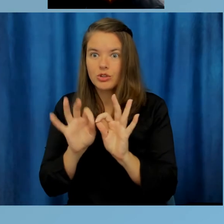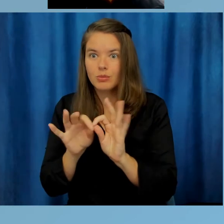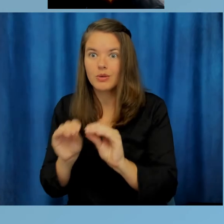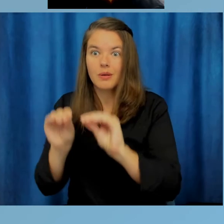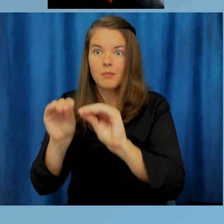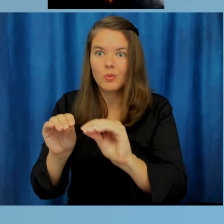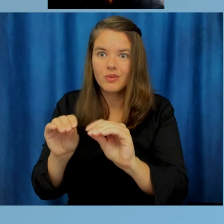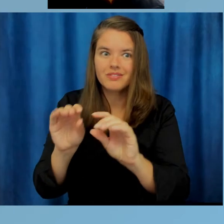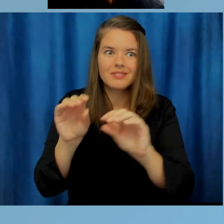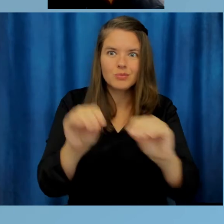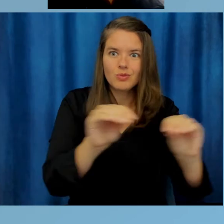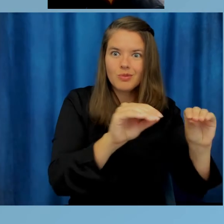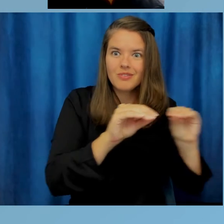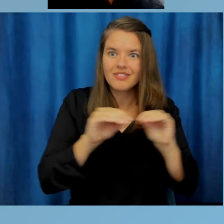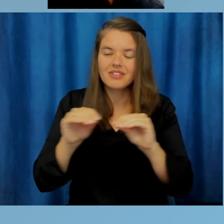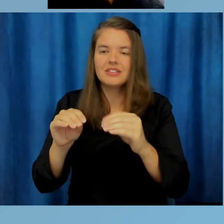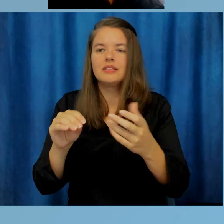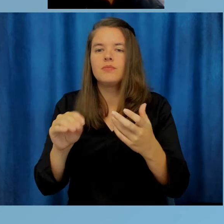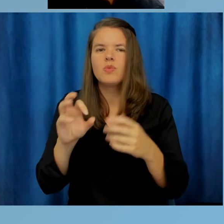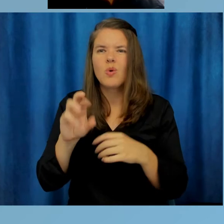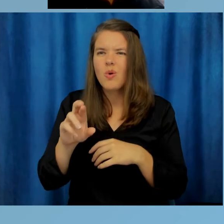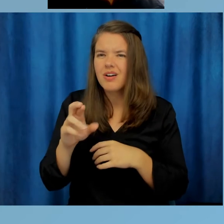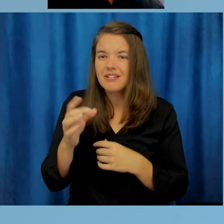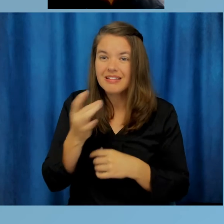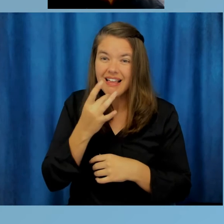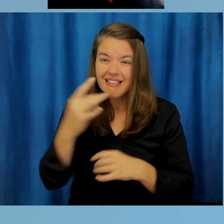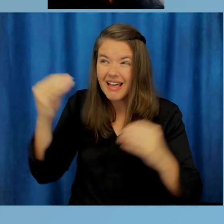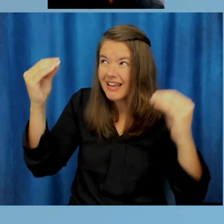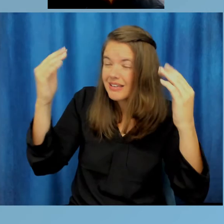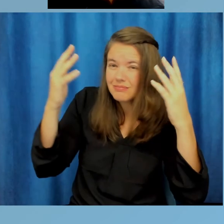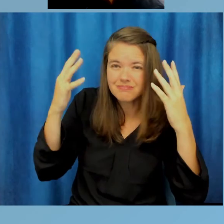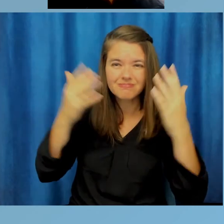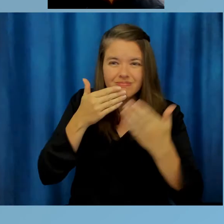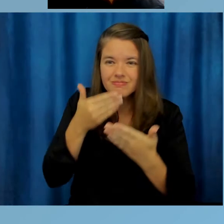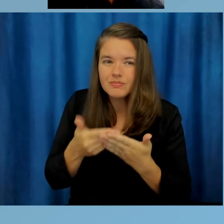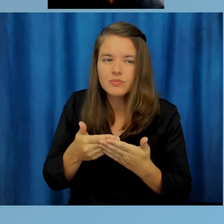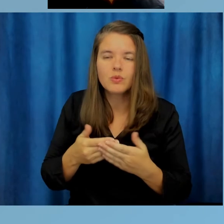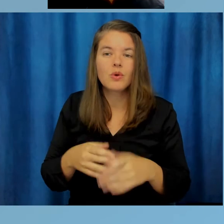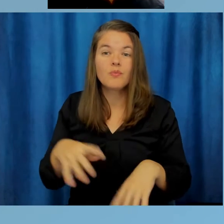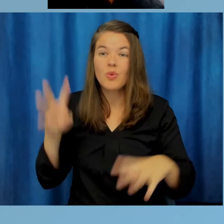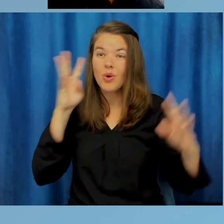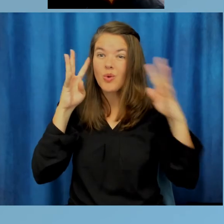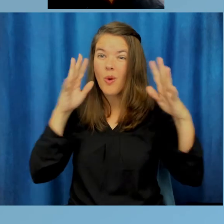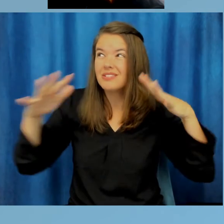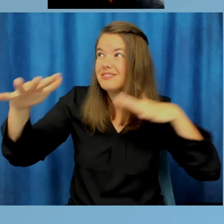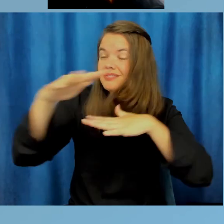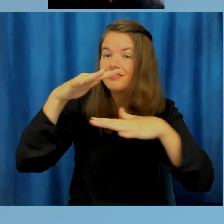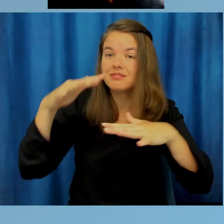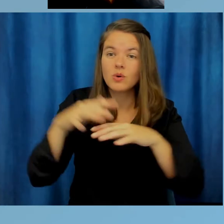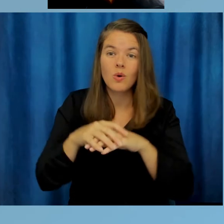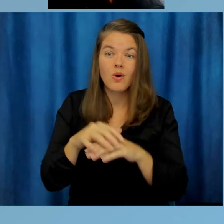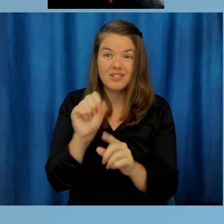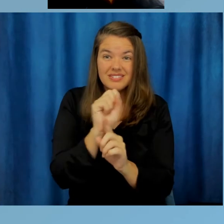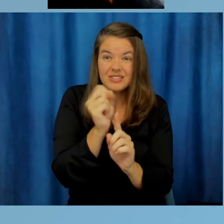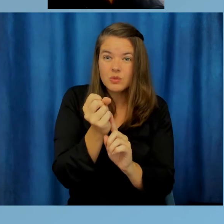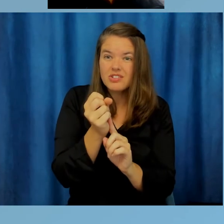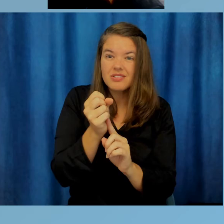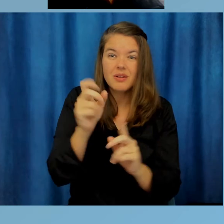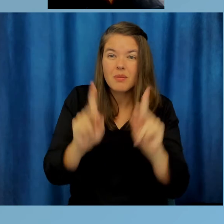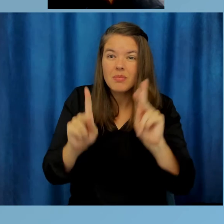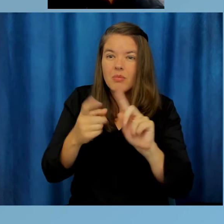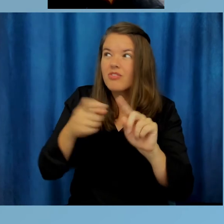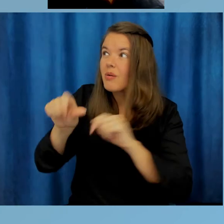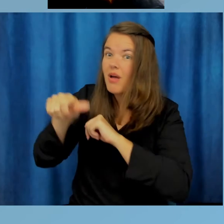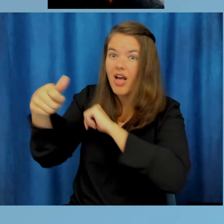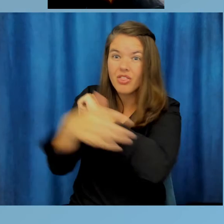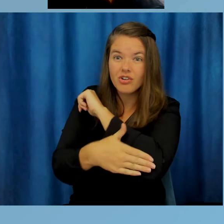locations, situations occurring in areas with poor lighting or noisy, situations involving people from